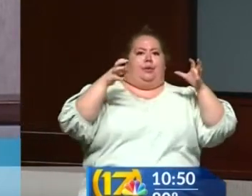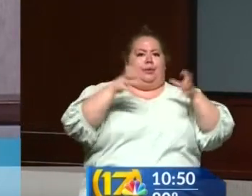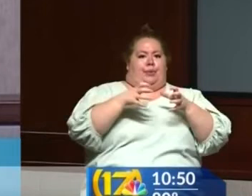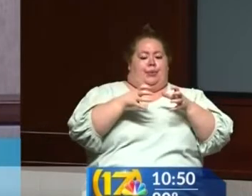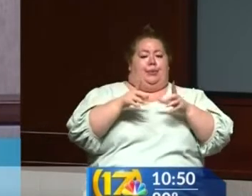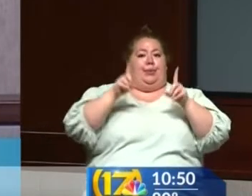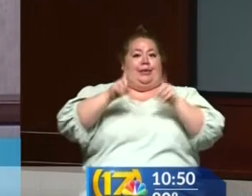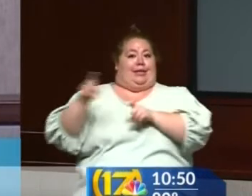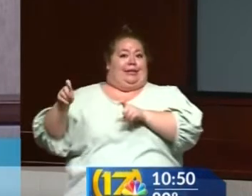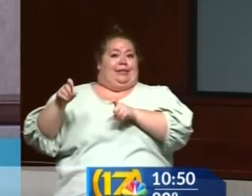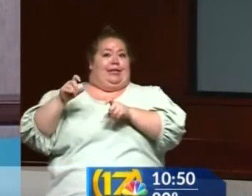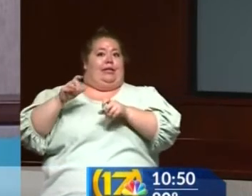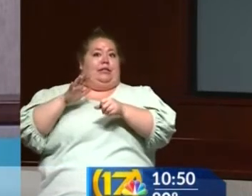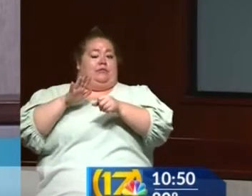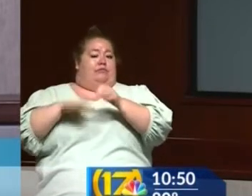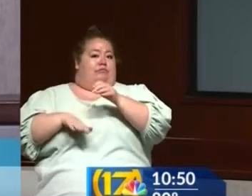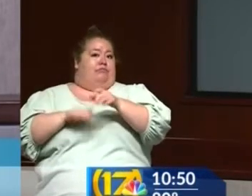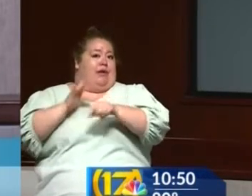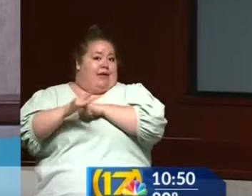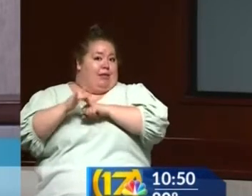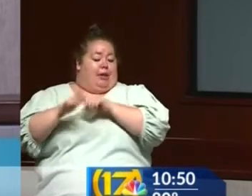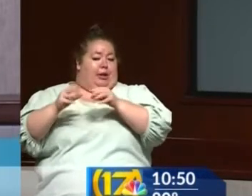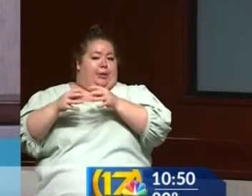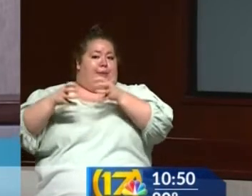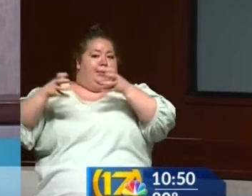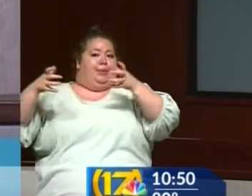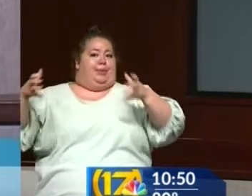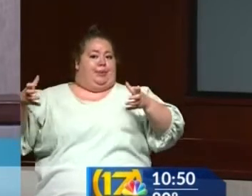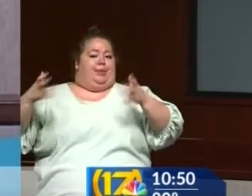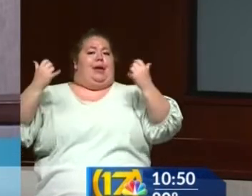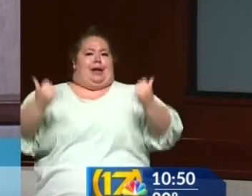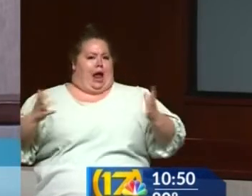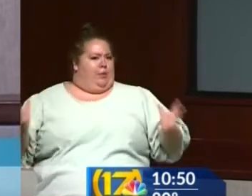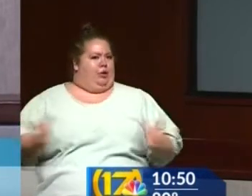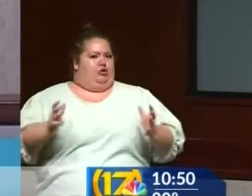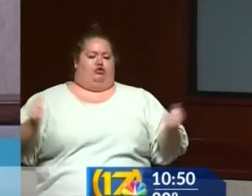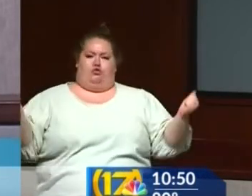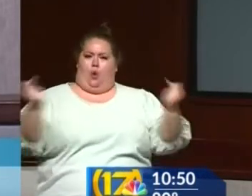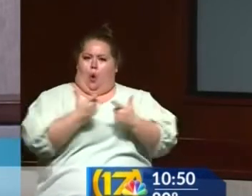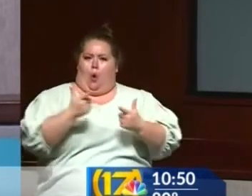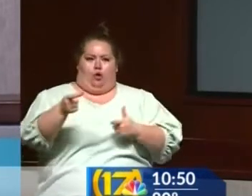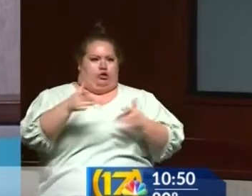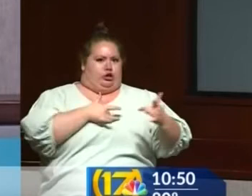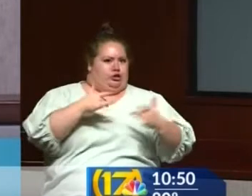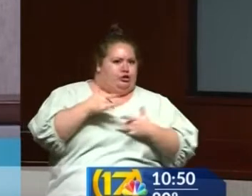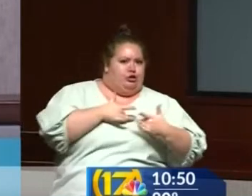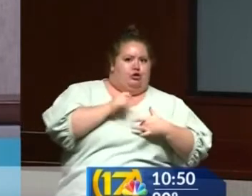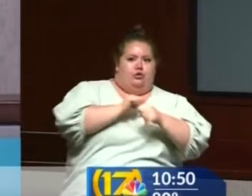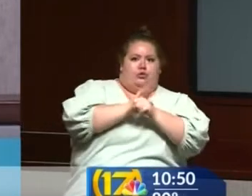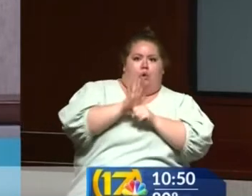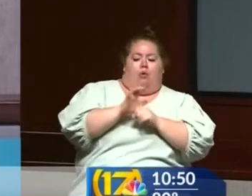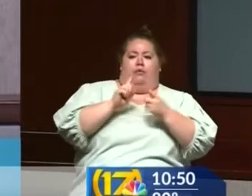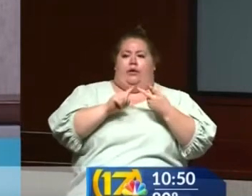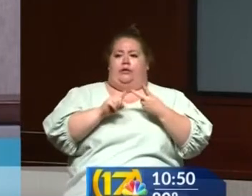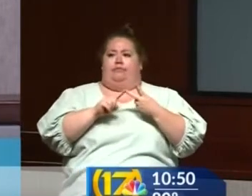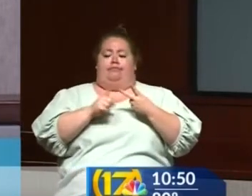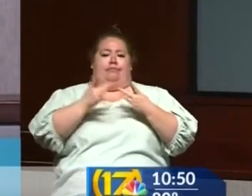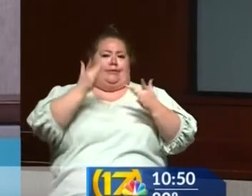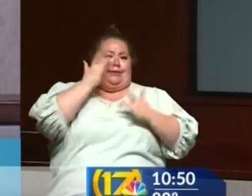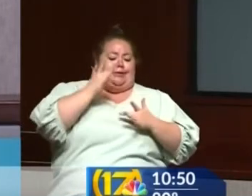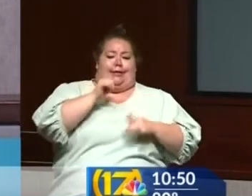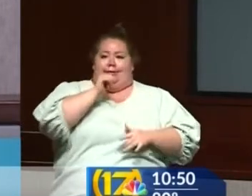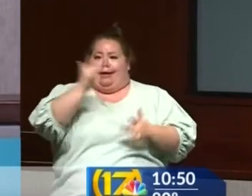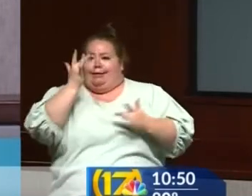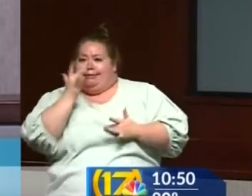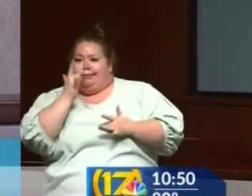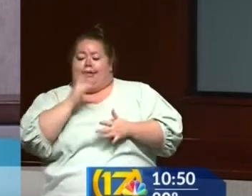who has a concern about COVID-19 be tested. So if they are symptomatic, if they are concerned about an exposure, we know there's a lot